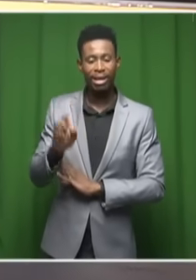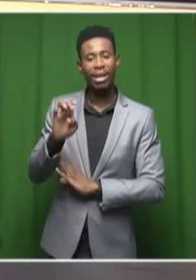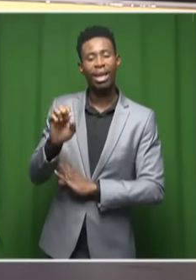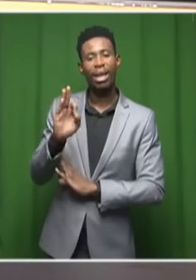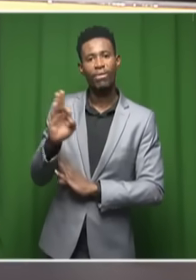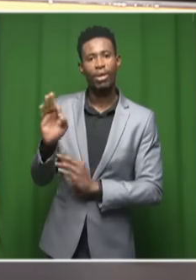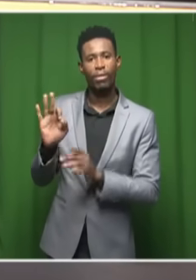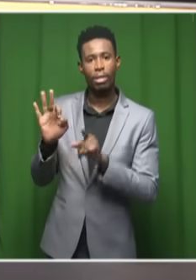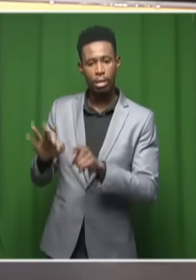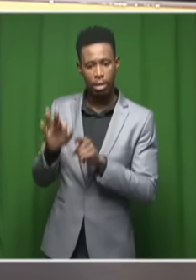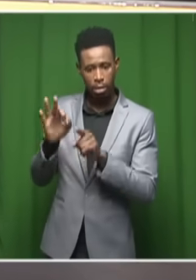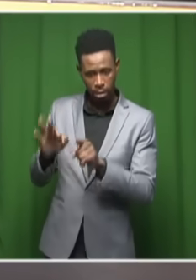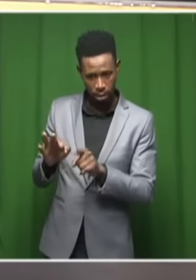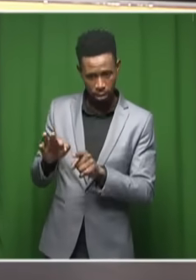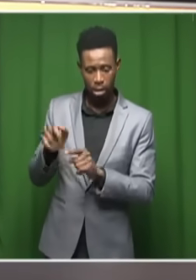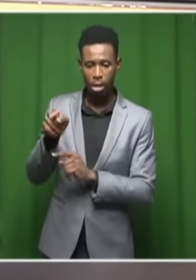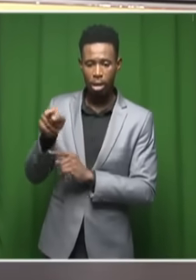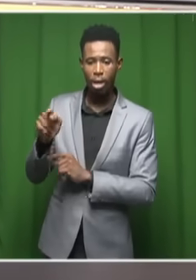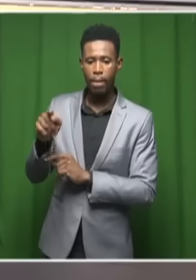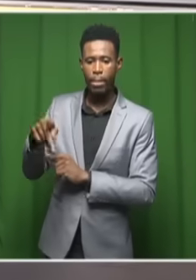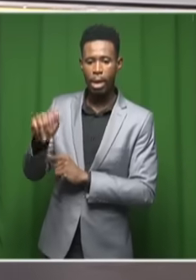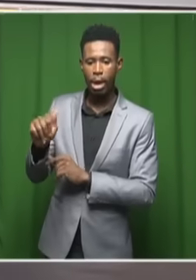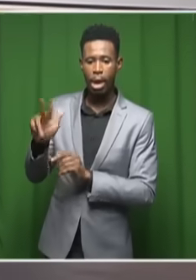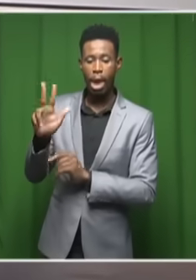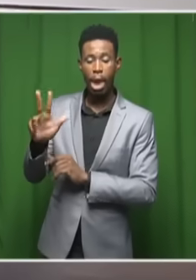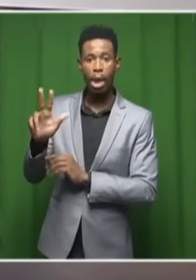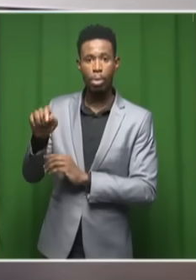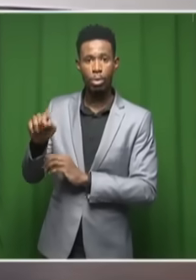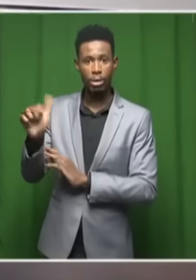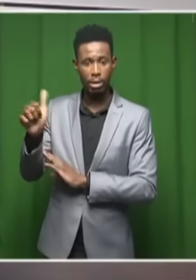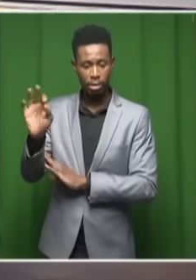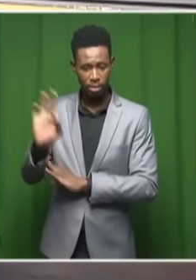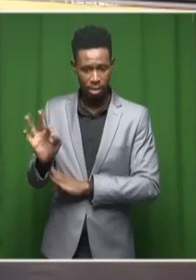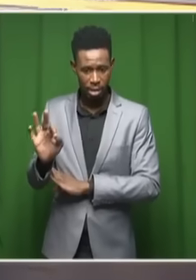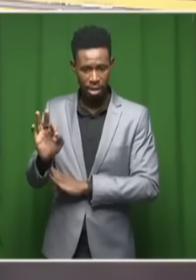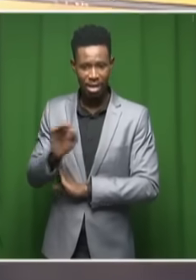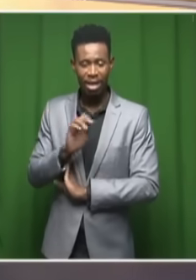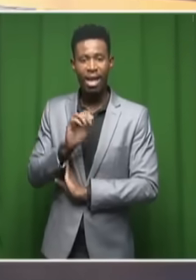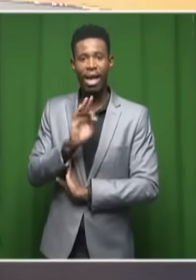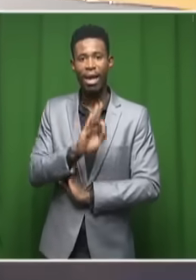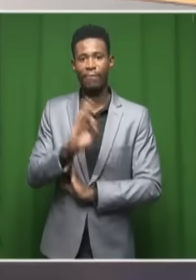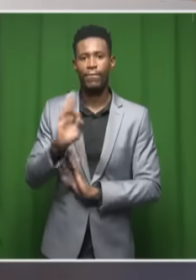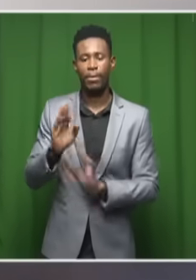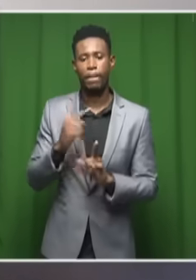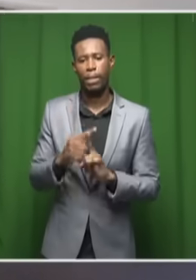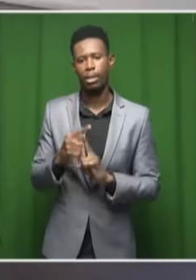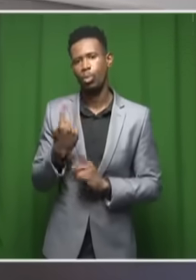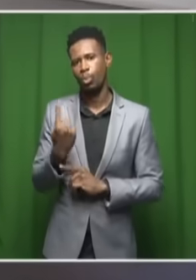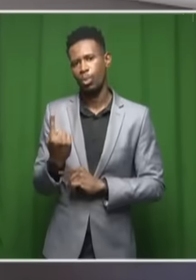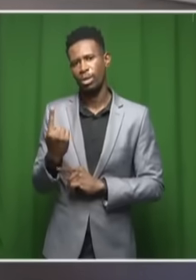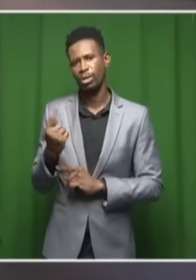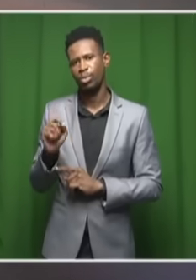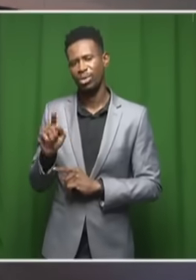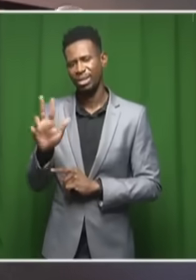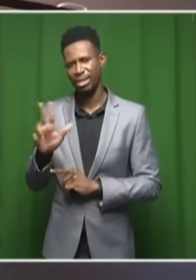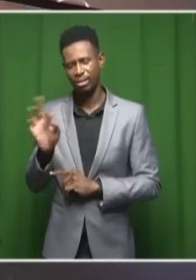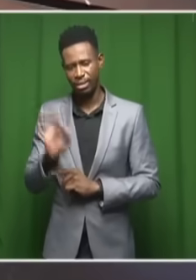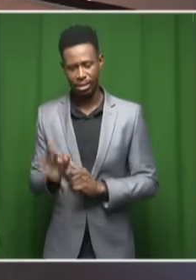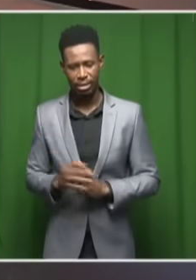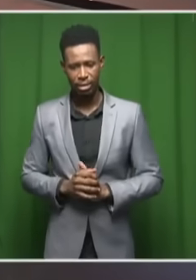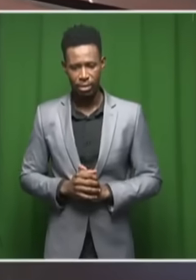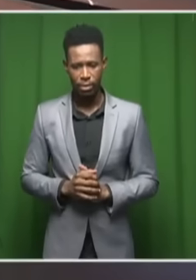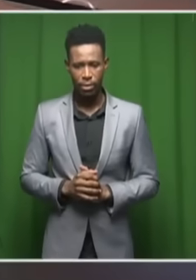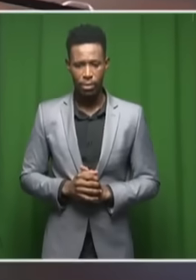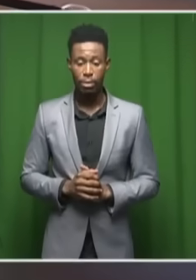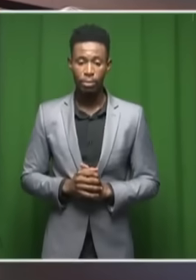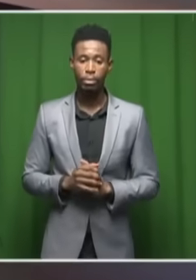13.2%, 8.6% for the Patriotic Alliance, and the Freedom Front Plus there at 1.8%. From the